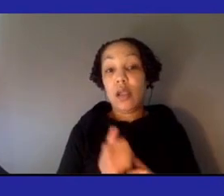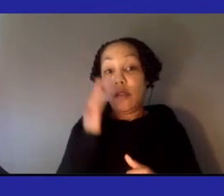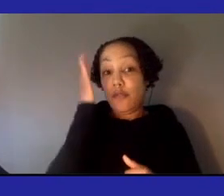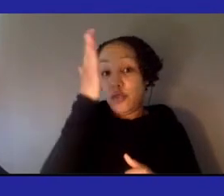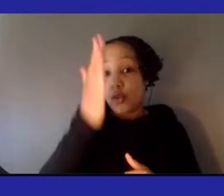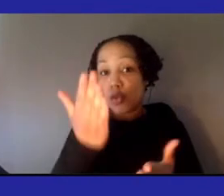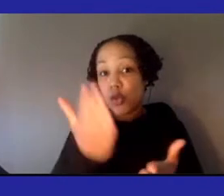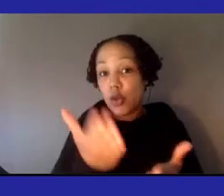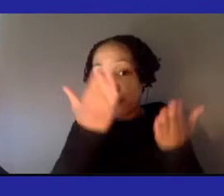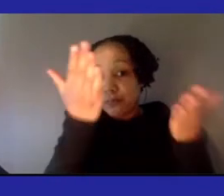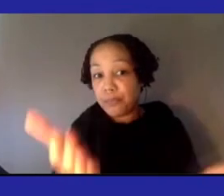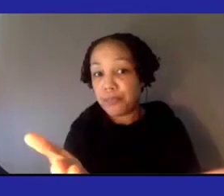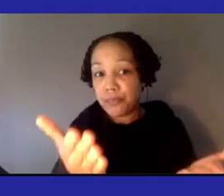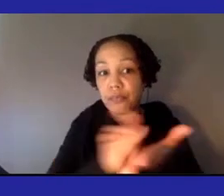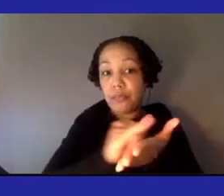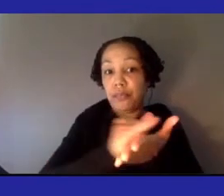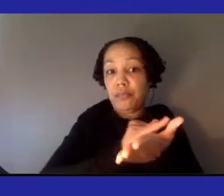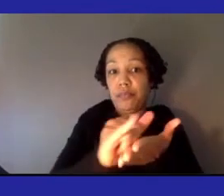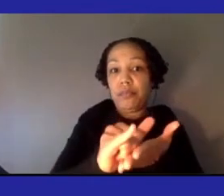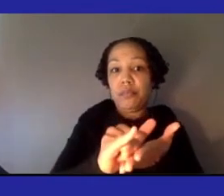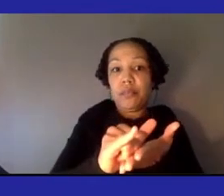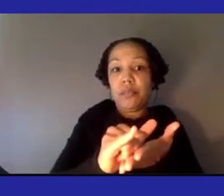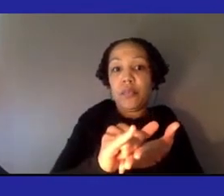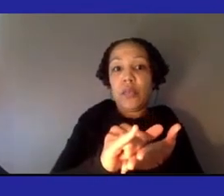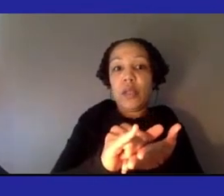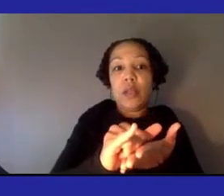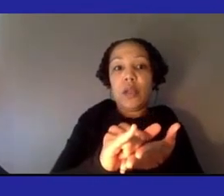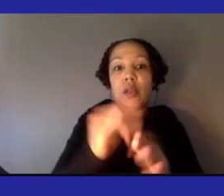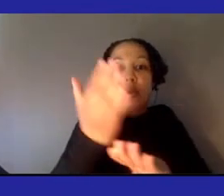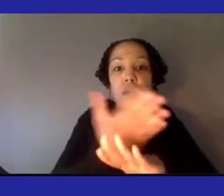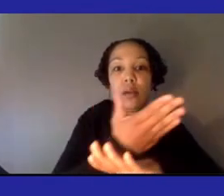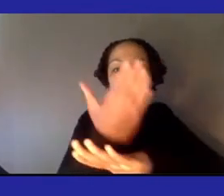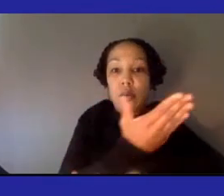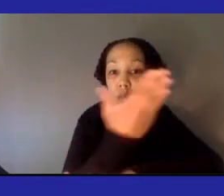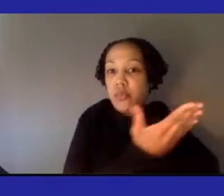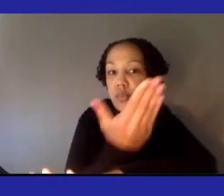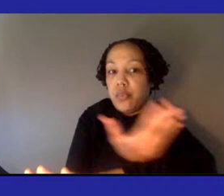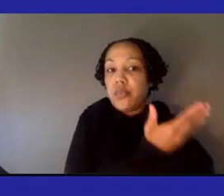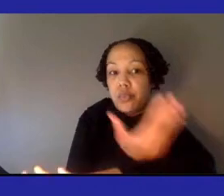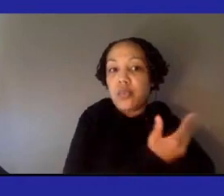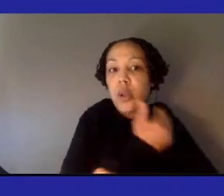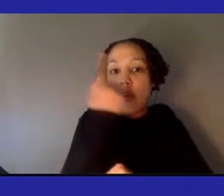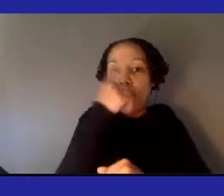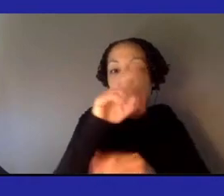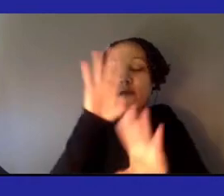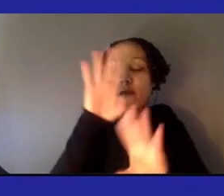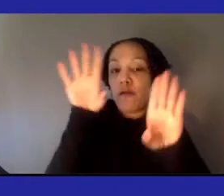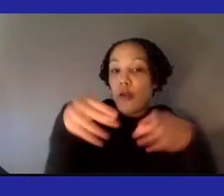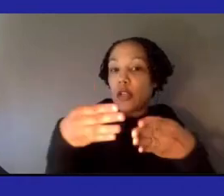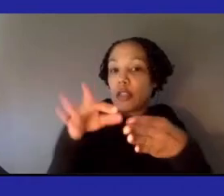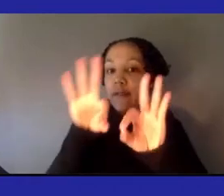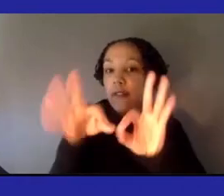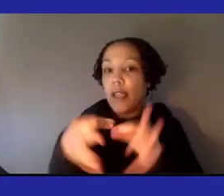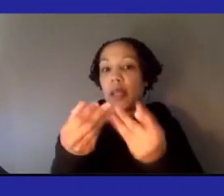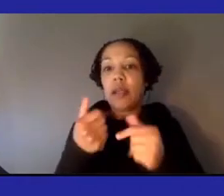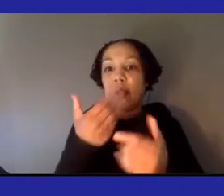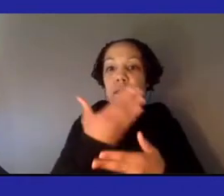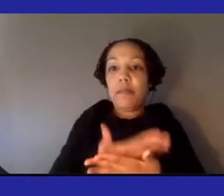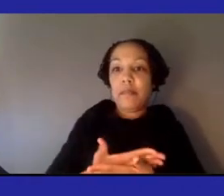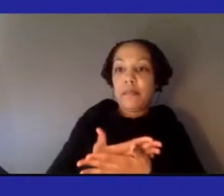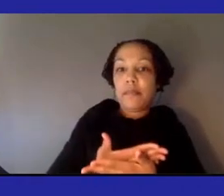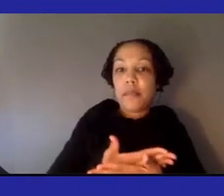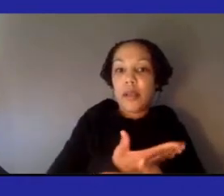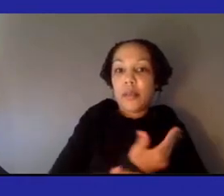modernize New York City Health and Hospitals Wood Hall Labor Birthing Suite that is focused on patient and family experience that attains the following